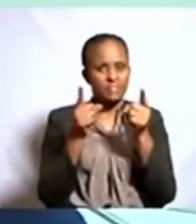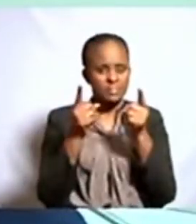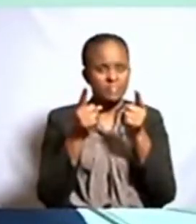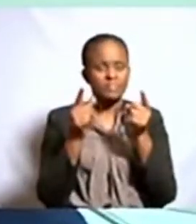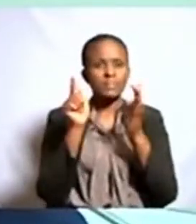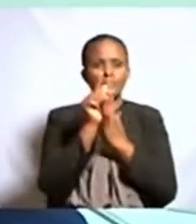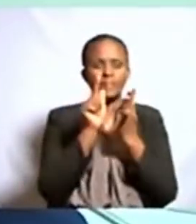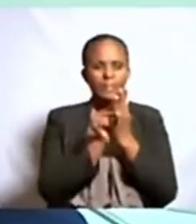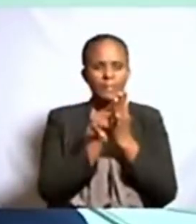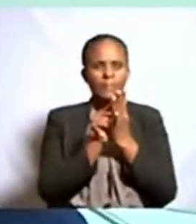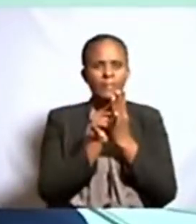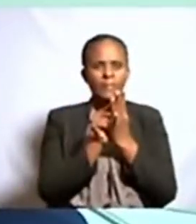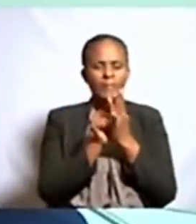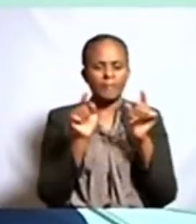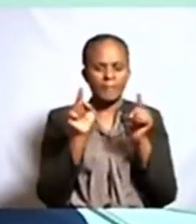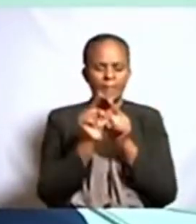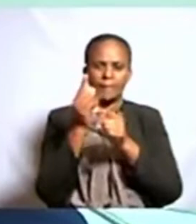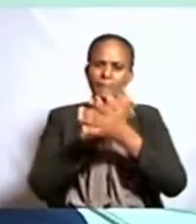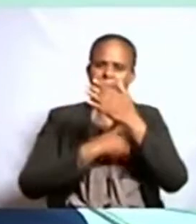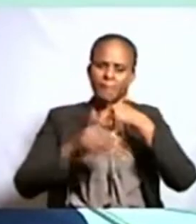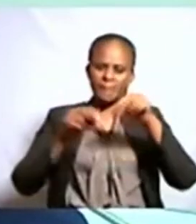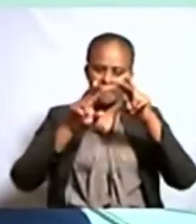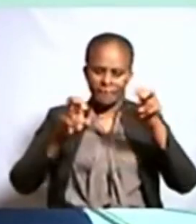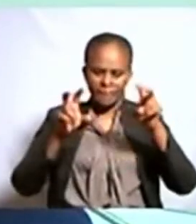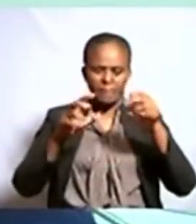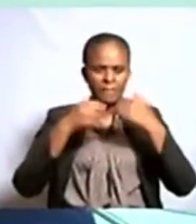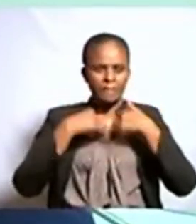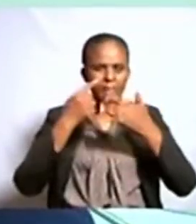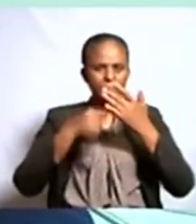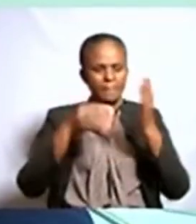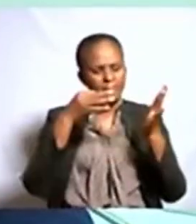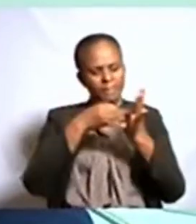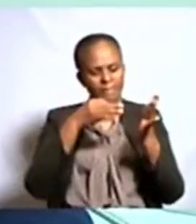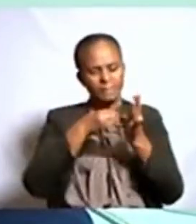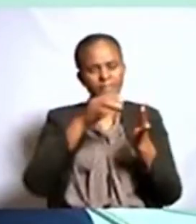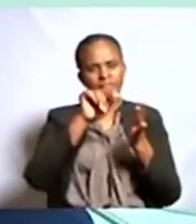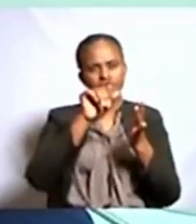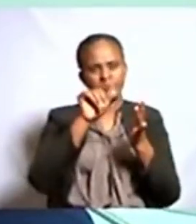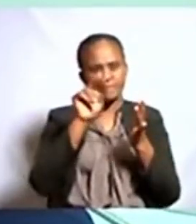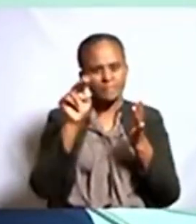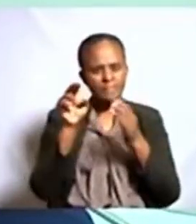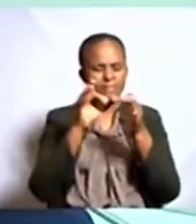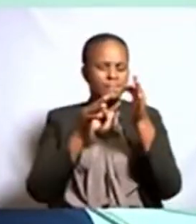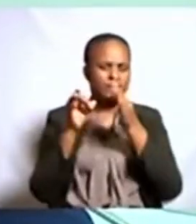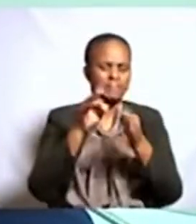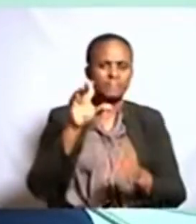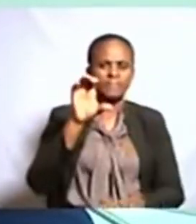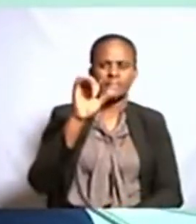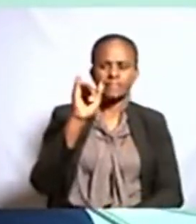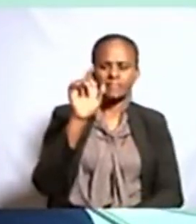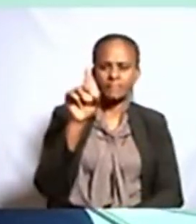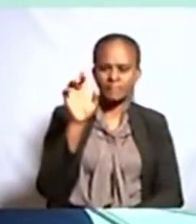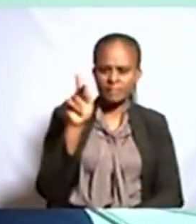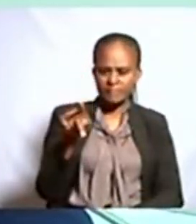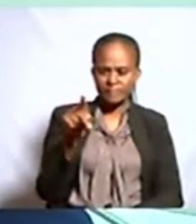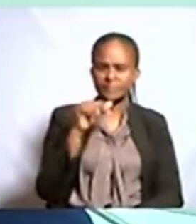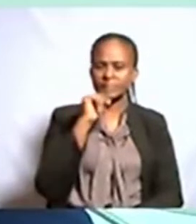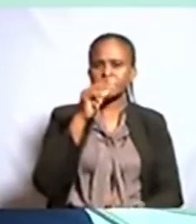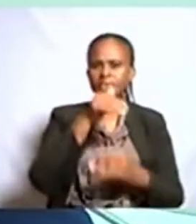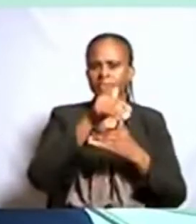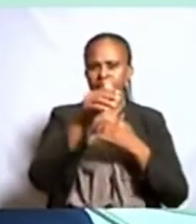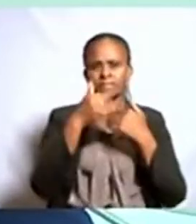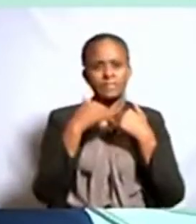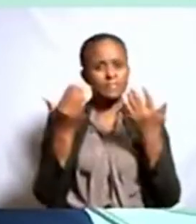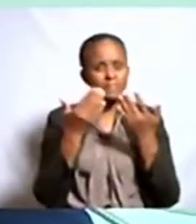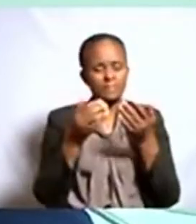act, a physical verification conducted in February 2022 revealed that CIDP had not registered the